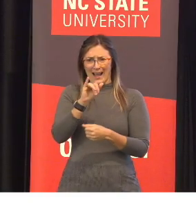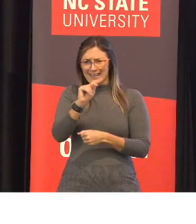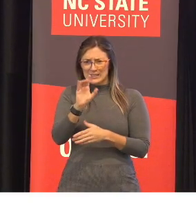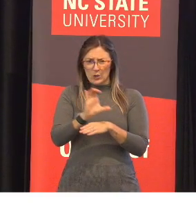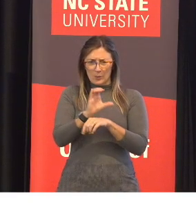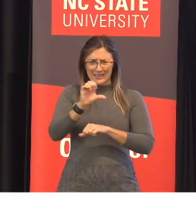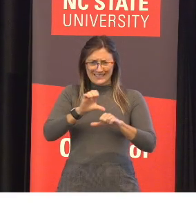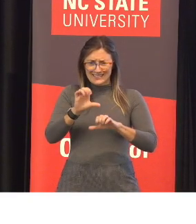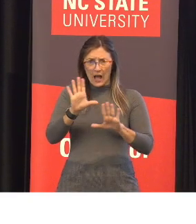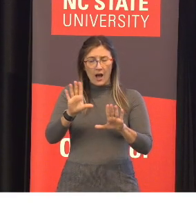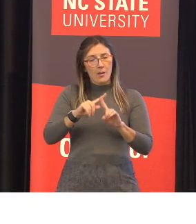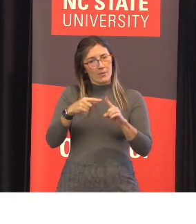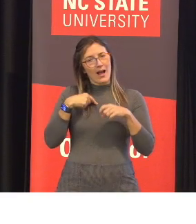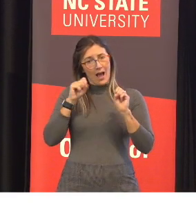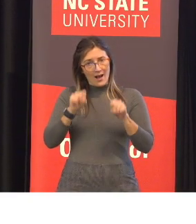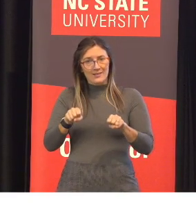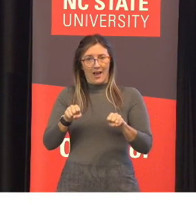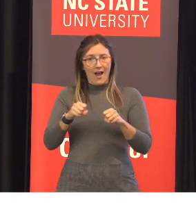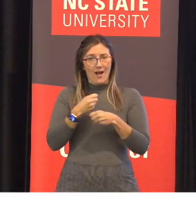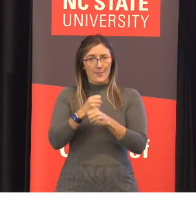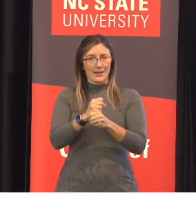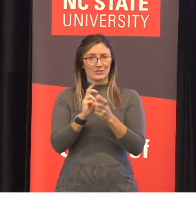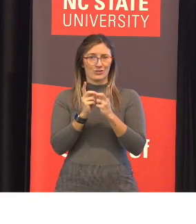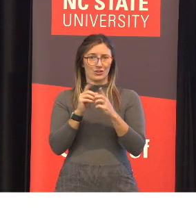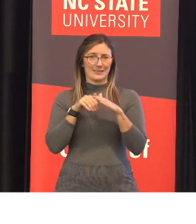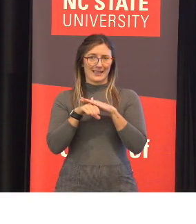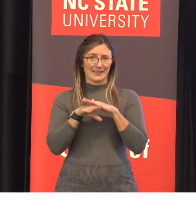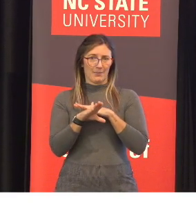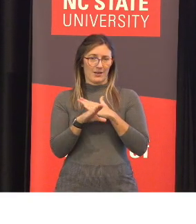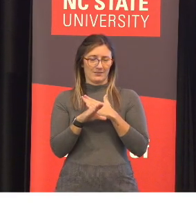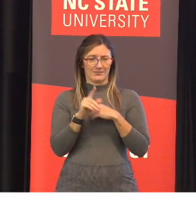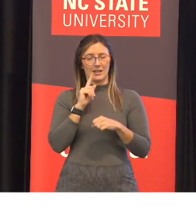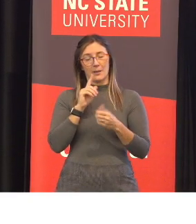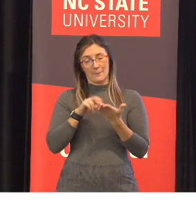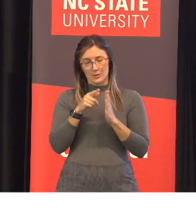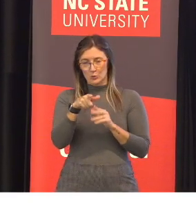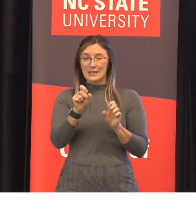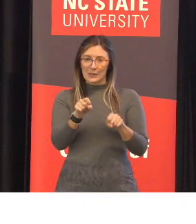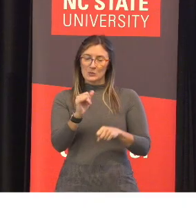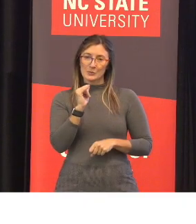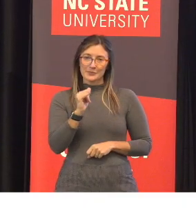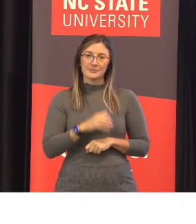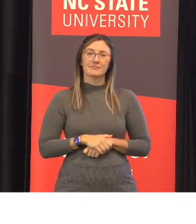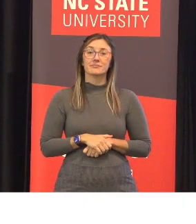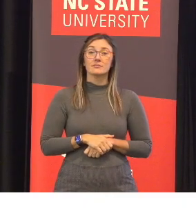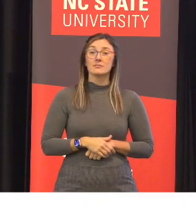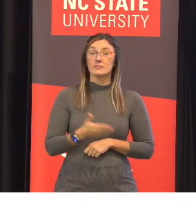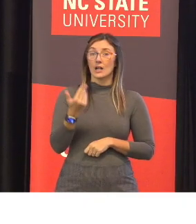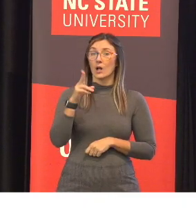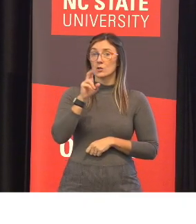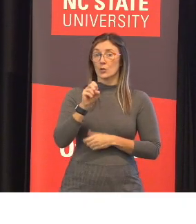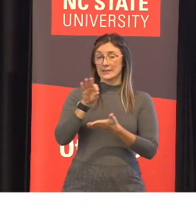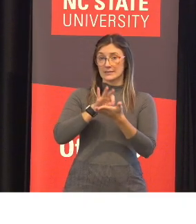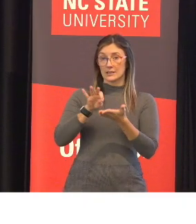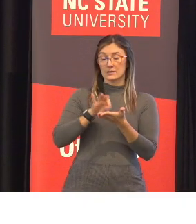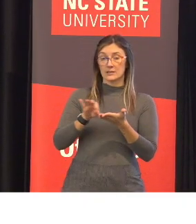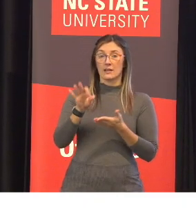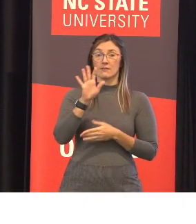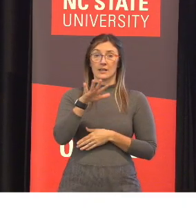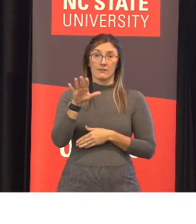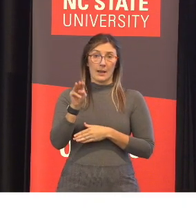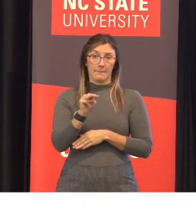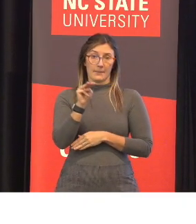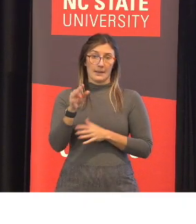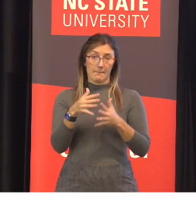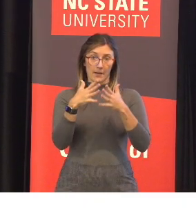promise. So just a couple stats. In the last US Census, 54 million Americans identified as having a